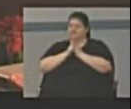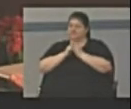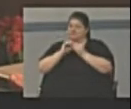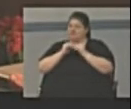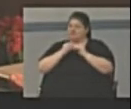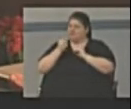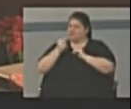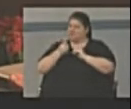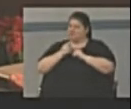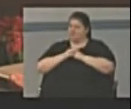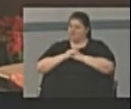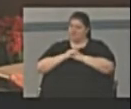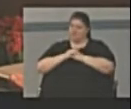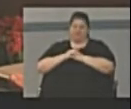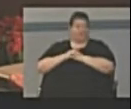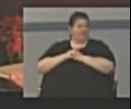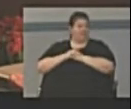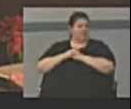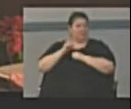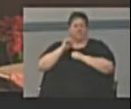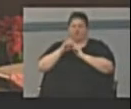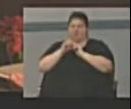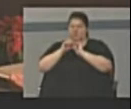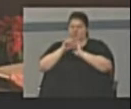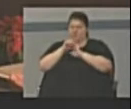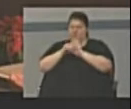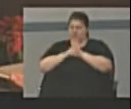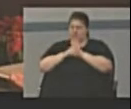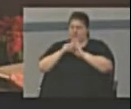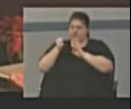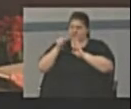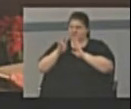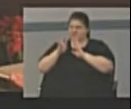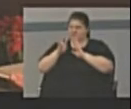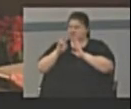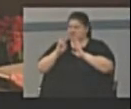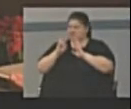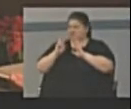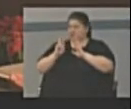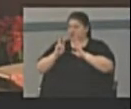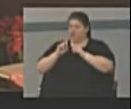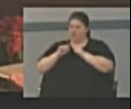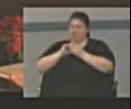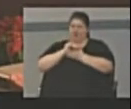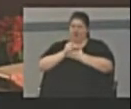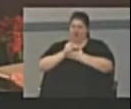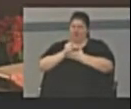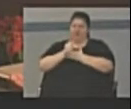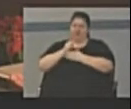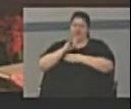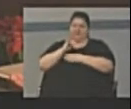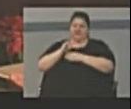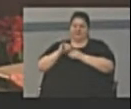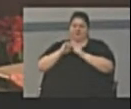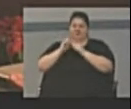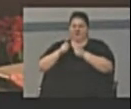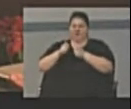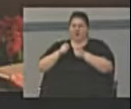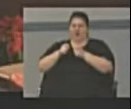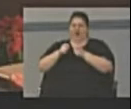with possible action on ordinance number 1762, an ordinance to authorize the city to issue up to